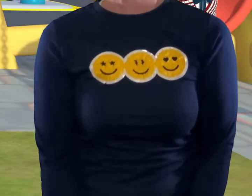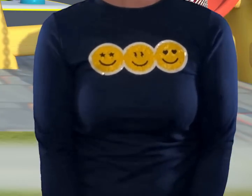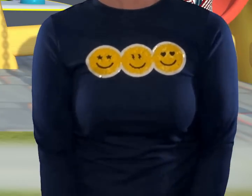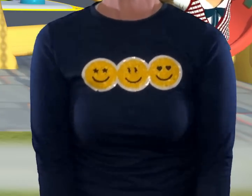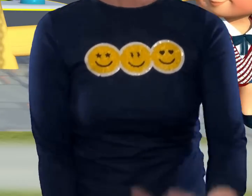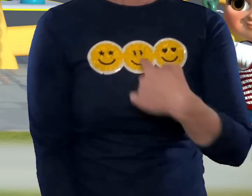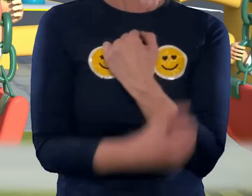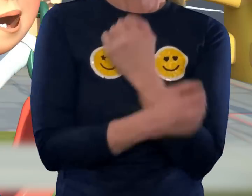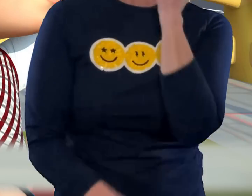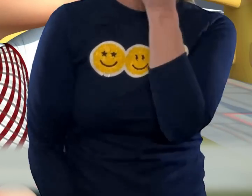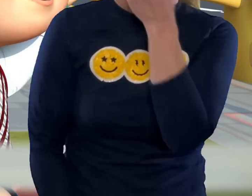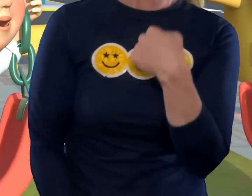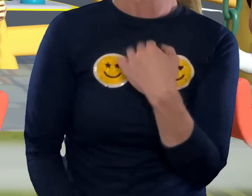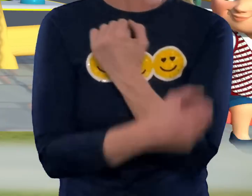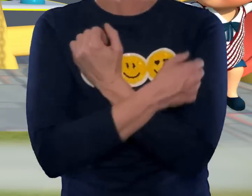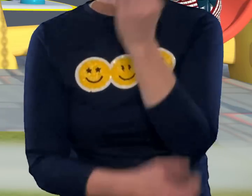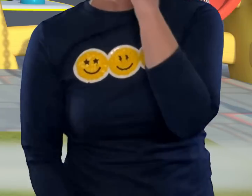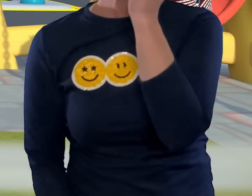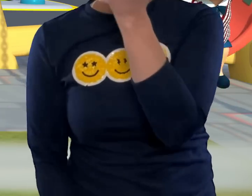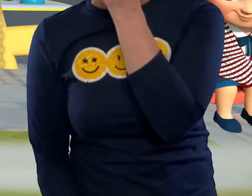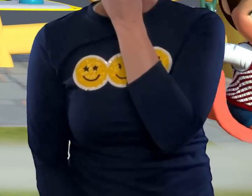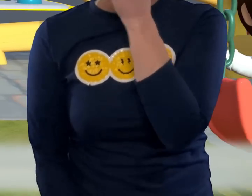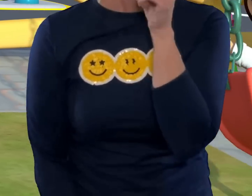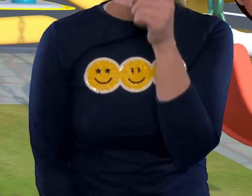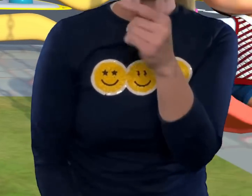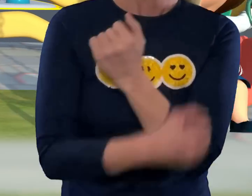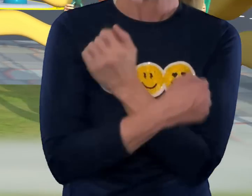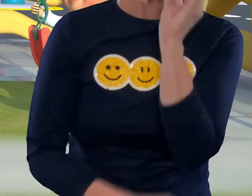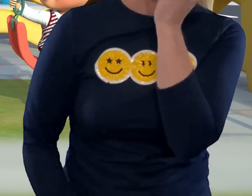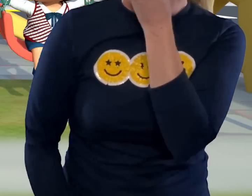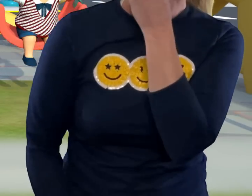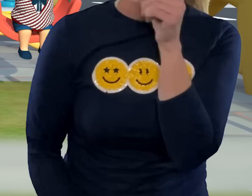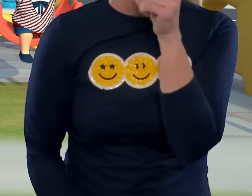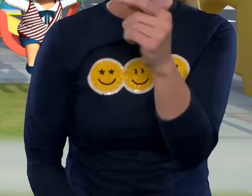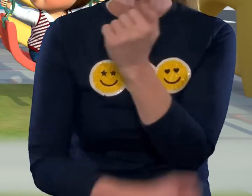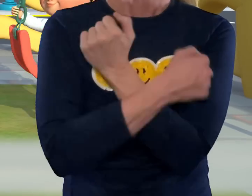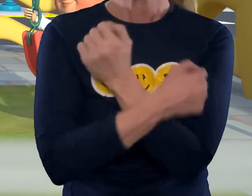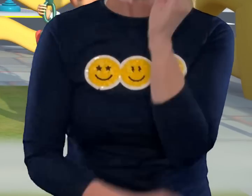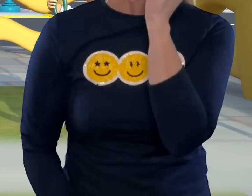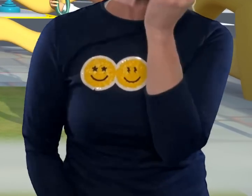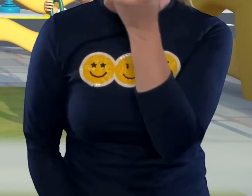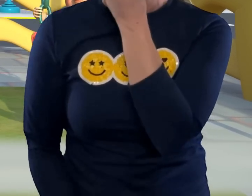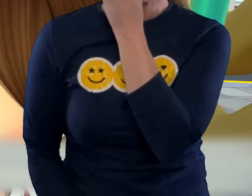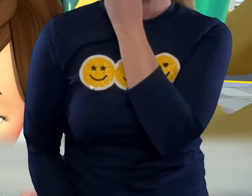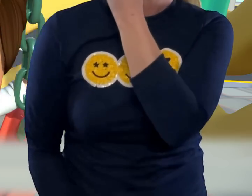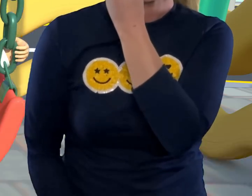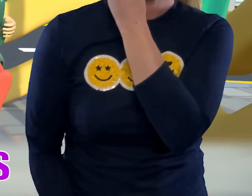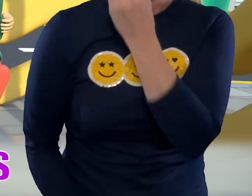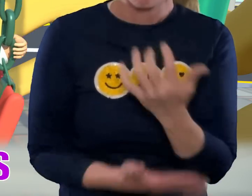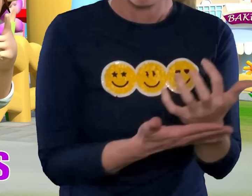you I love flowers I love flowers how about you how about